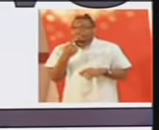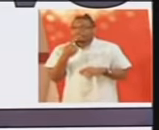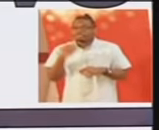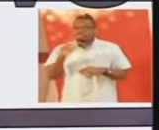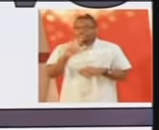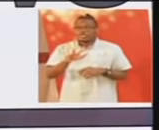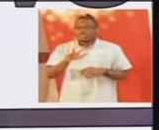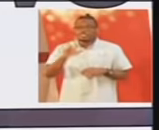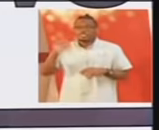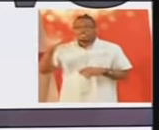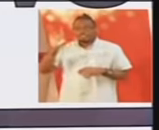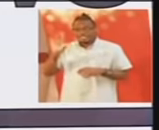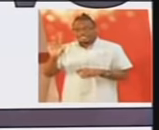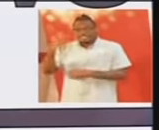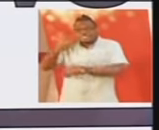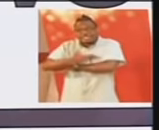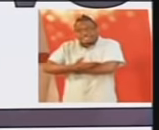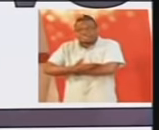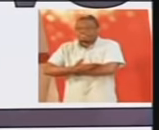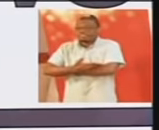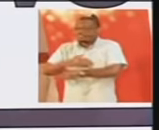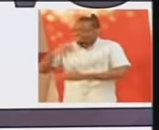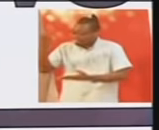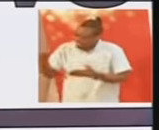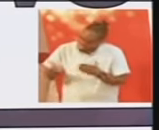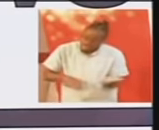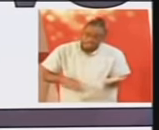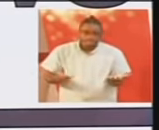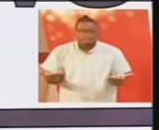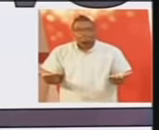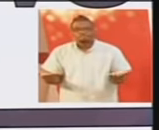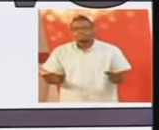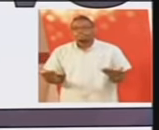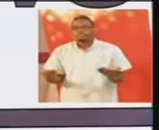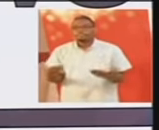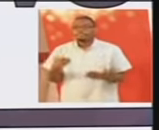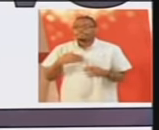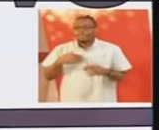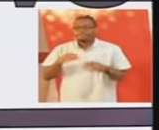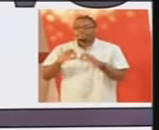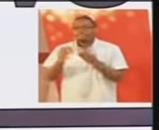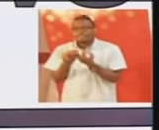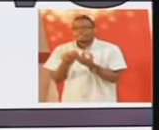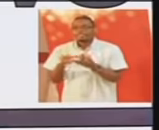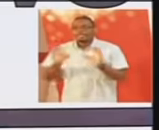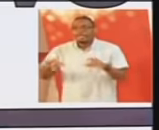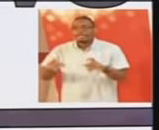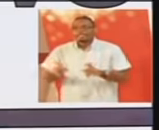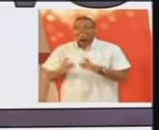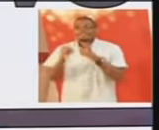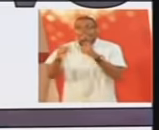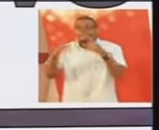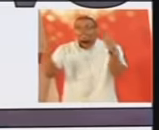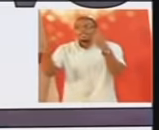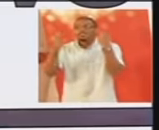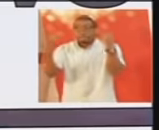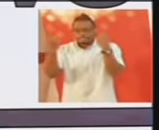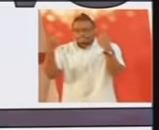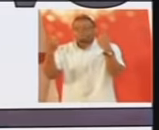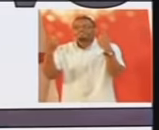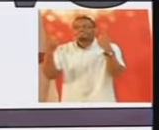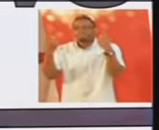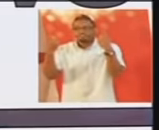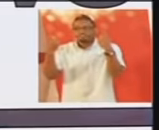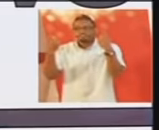38-year-old son is dying. My Trinidad family, we can win this war. There are signs that the tide is turning, but